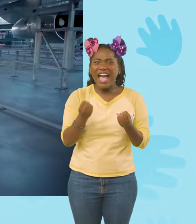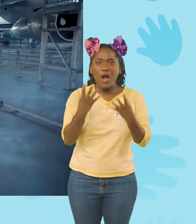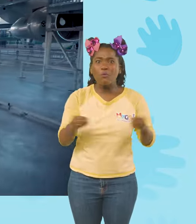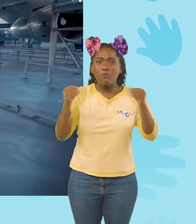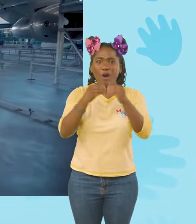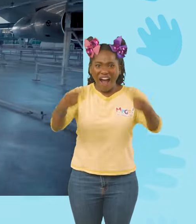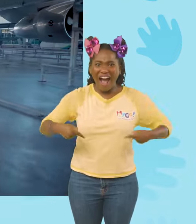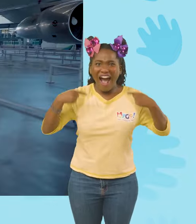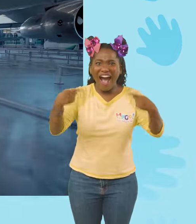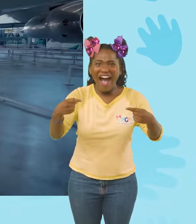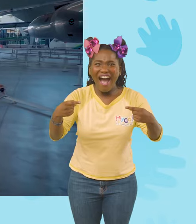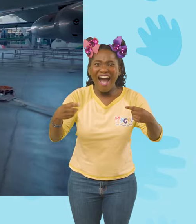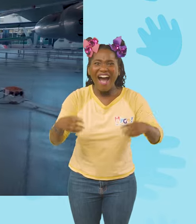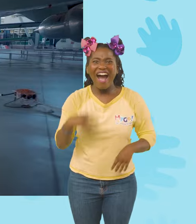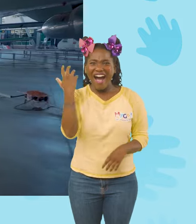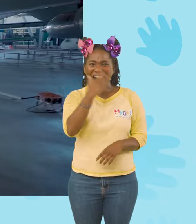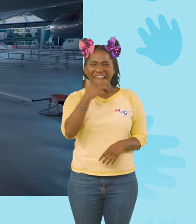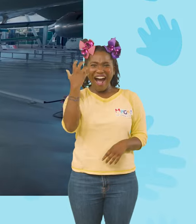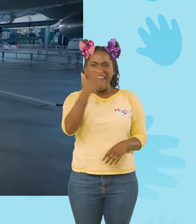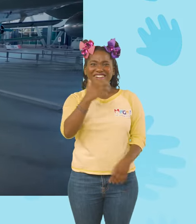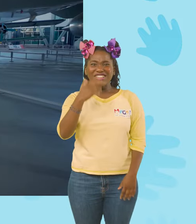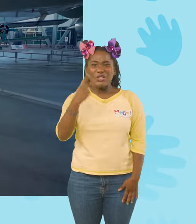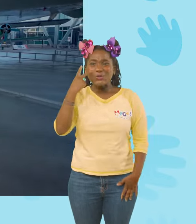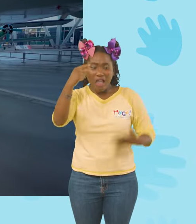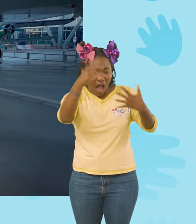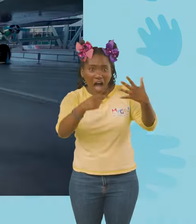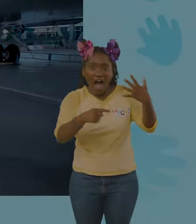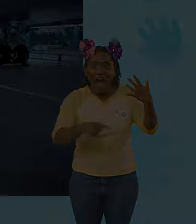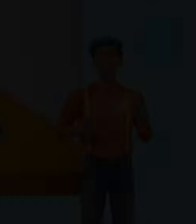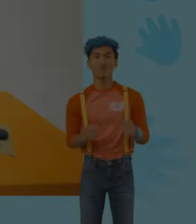are back here. Whoa, do you see them?